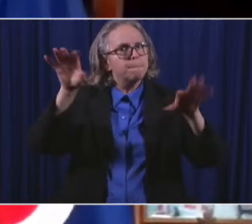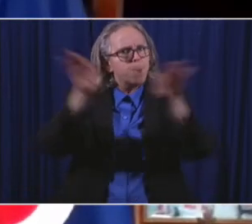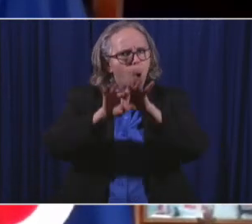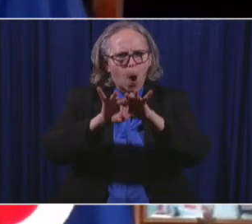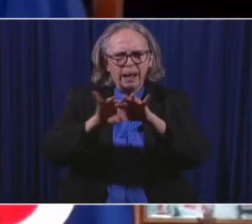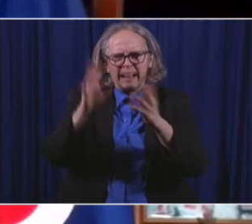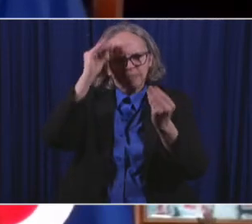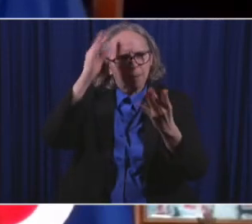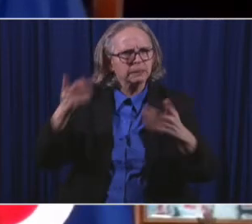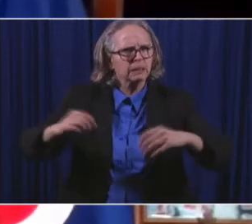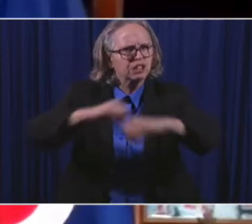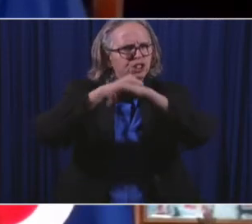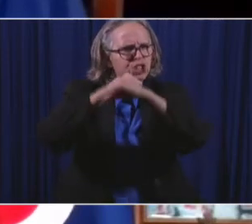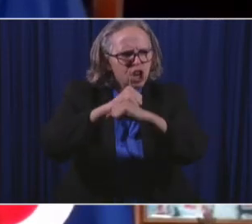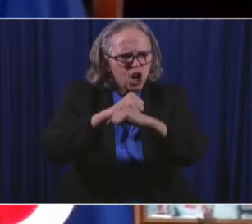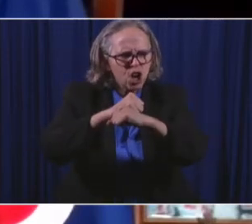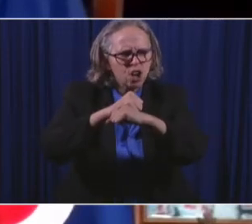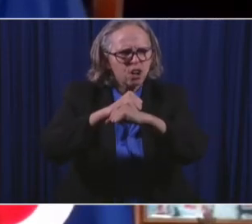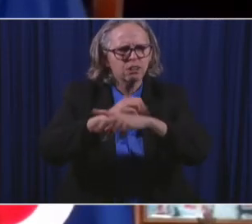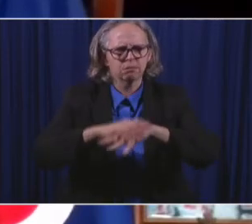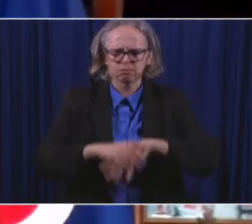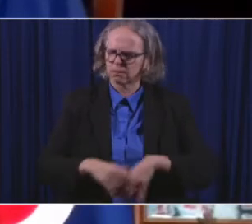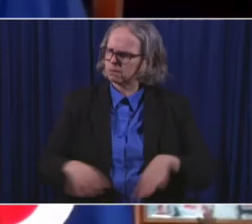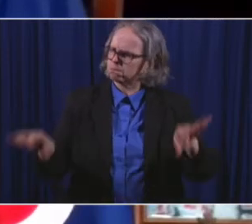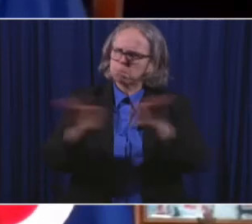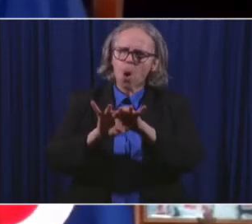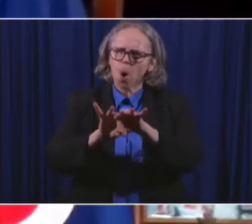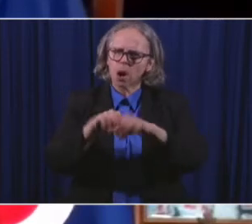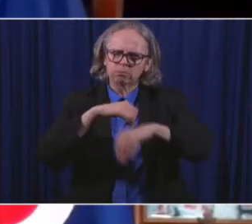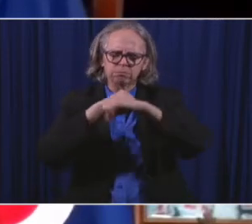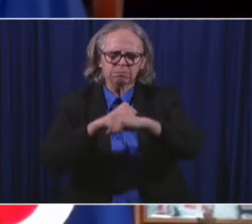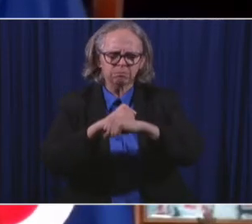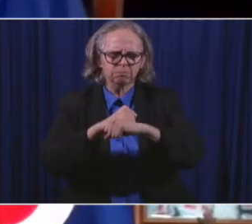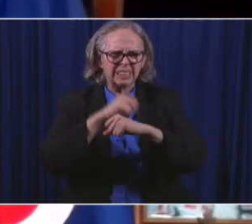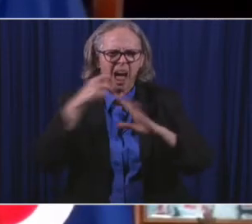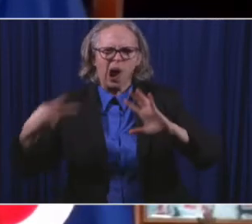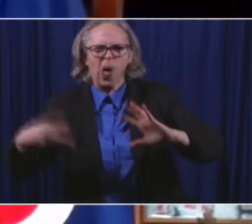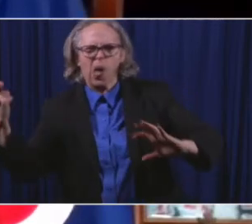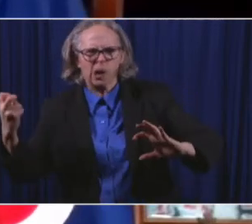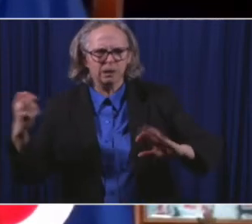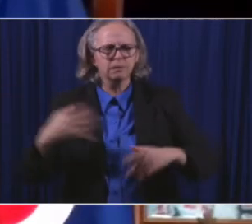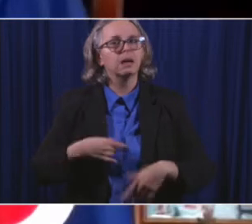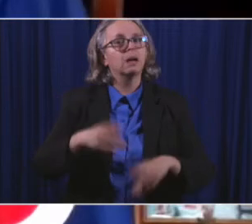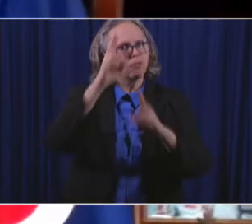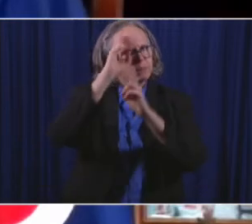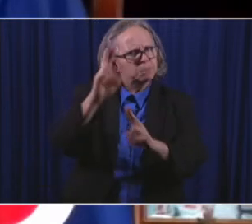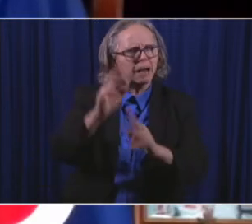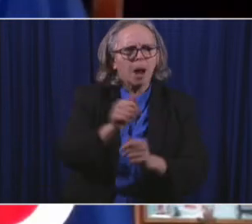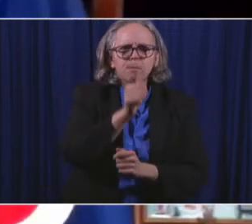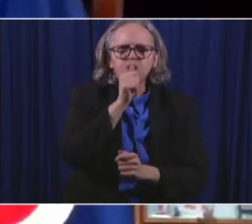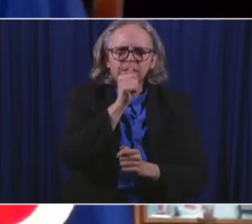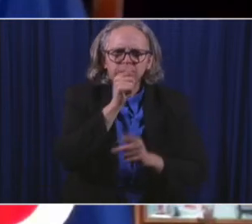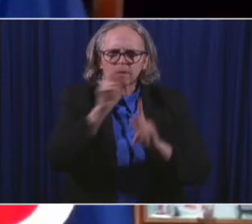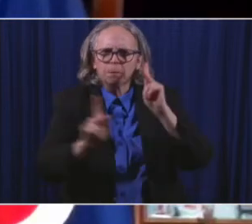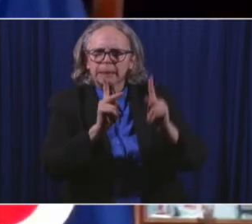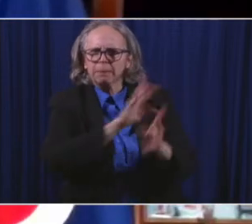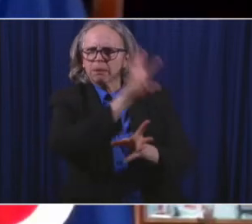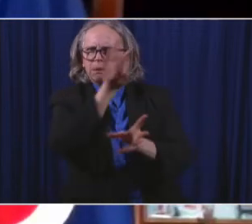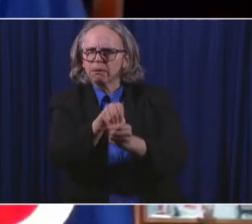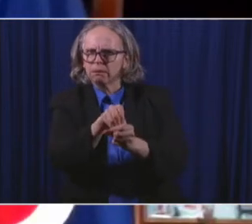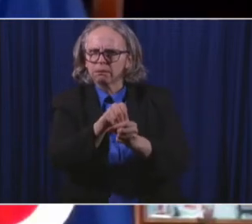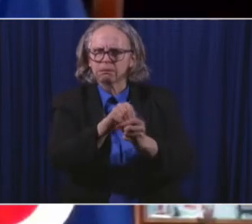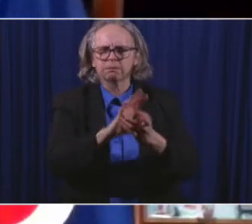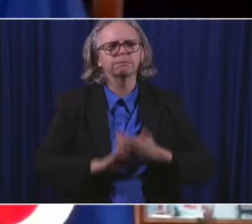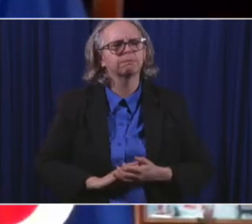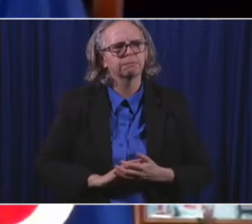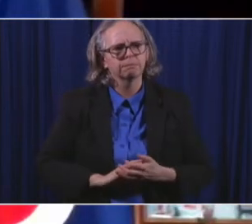that information and privacy of individualized information. The Innovate Ohio platform has 4 agencies